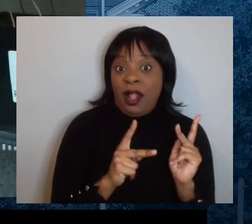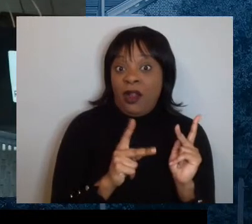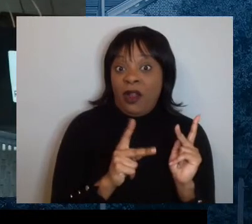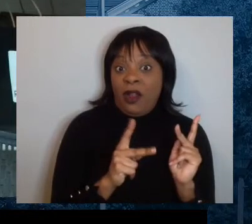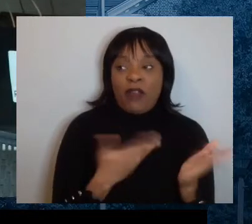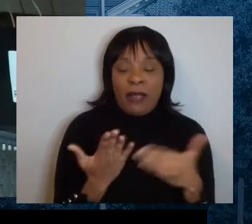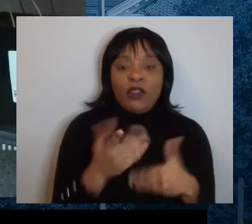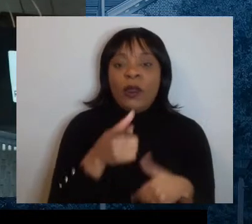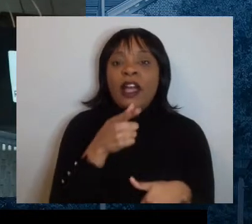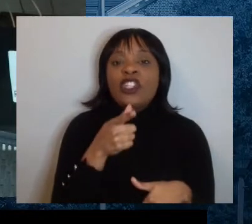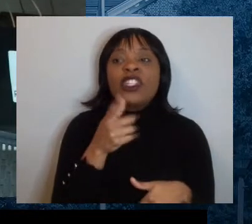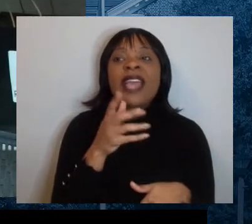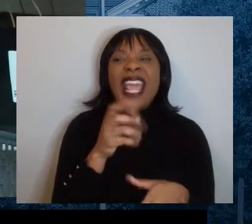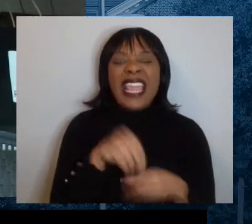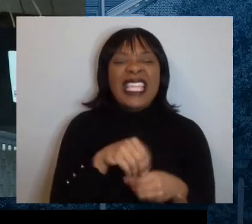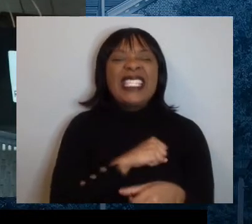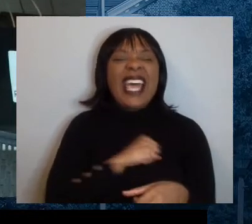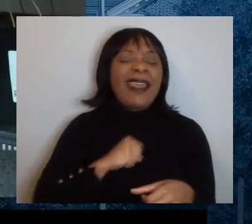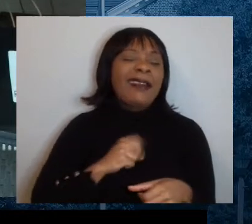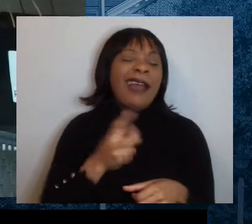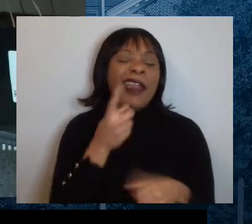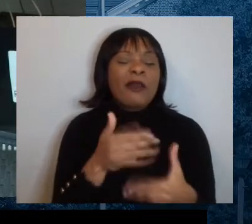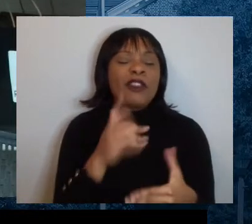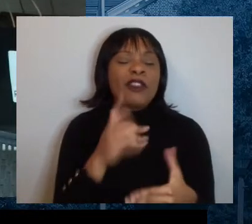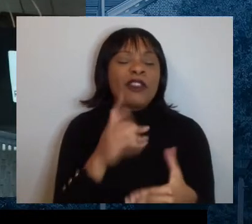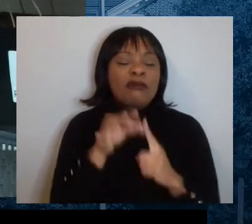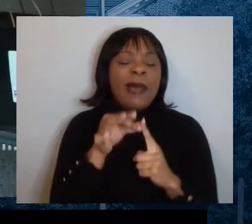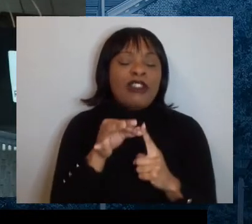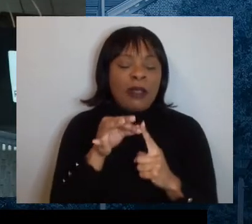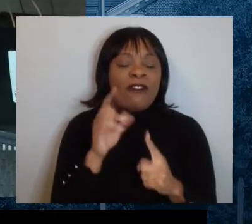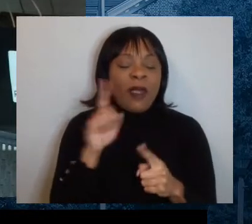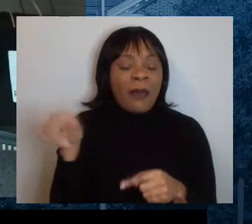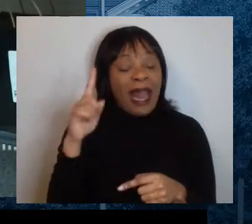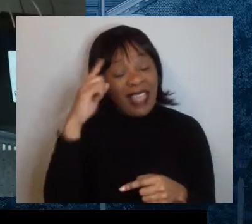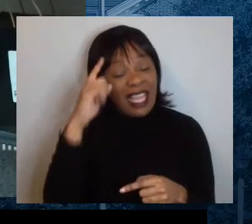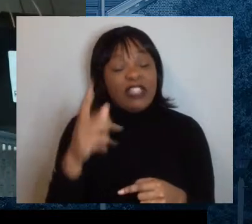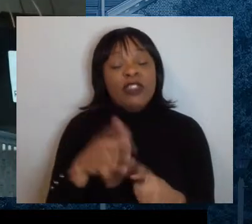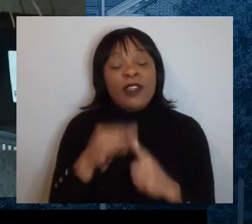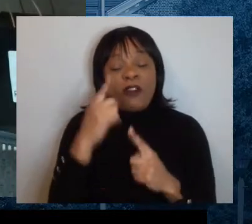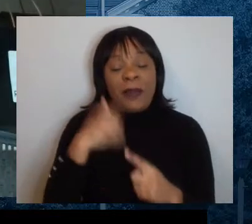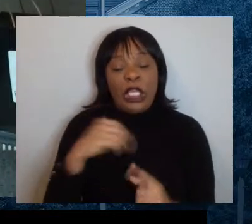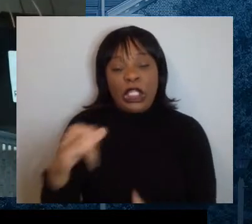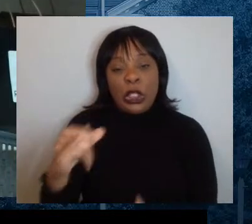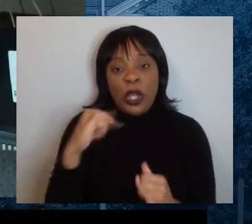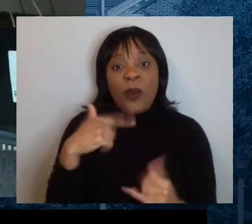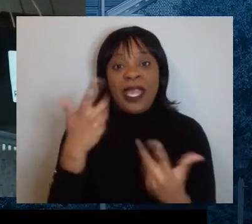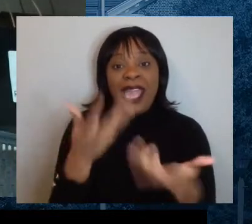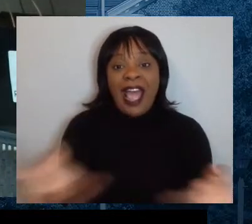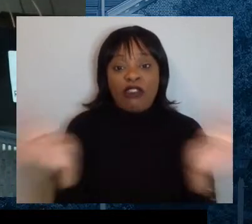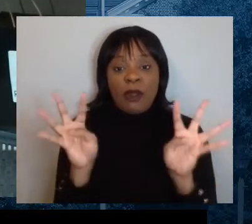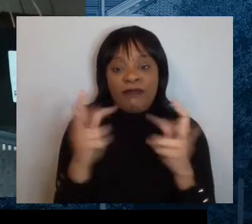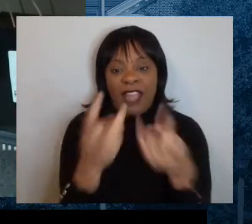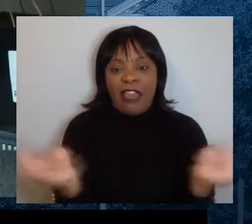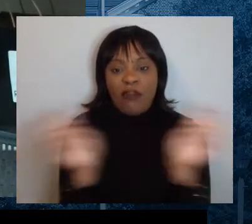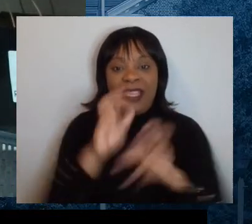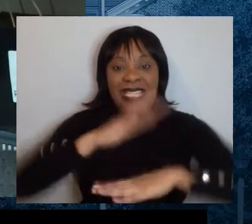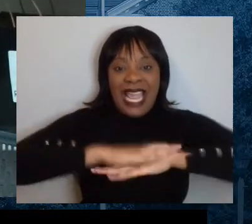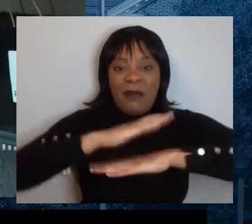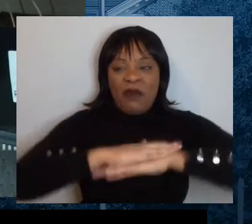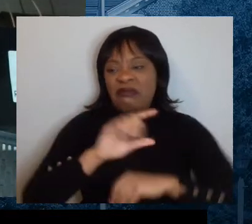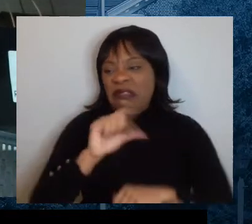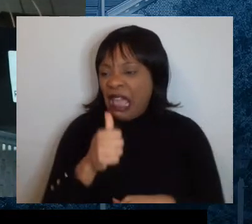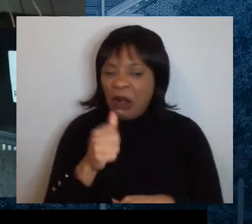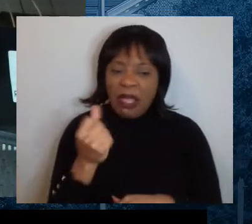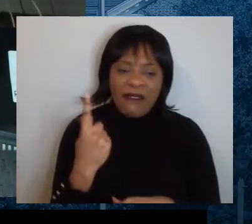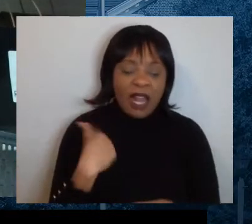dining room, which is a real special treat for them, and I think for me too. And we all gather around this table, at 10 or 11 of us. And what I did is I literally went